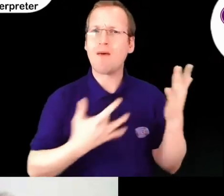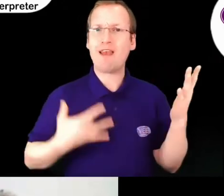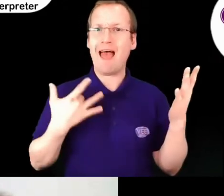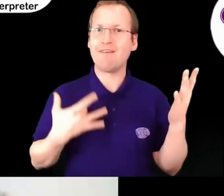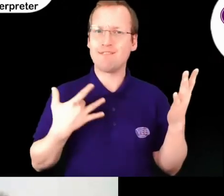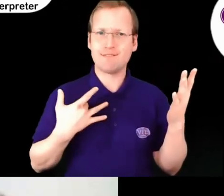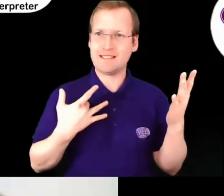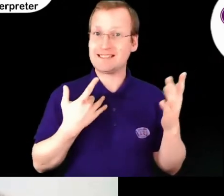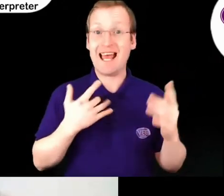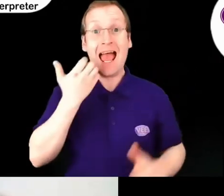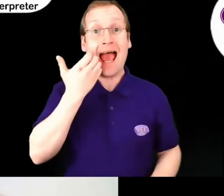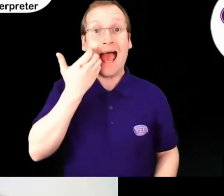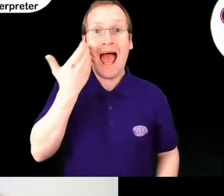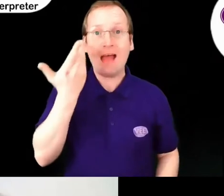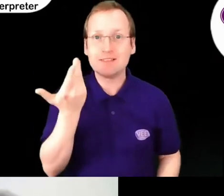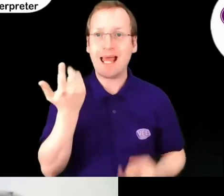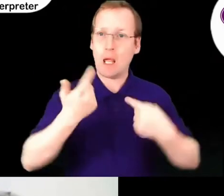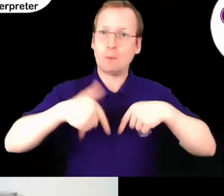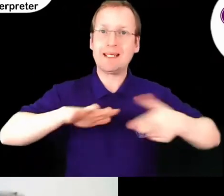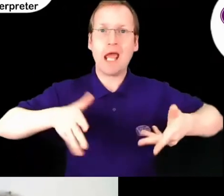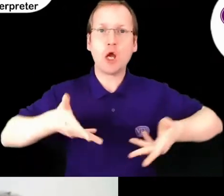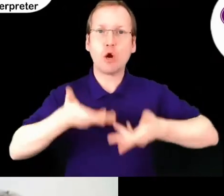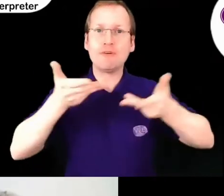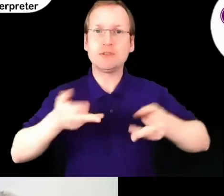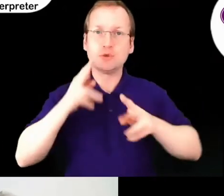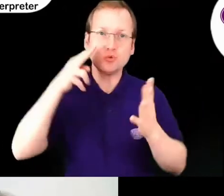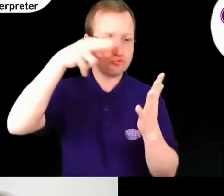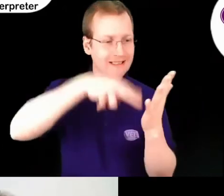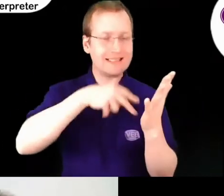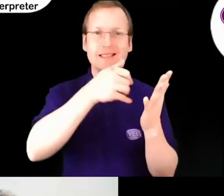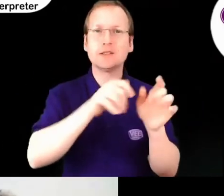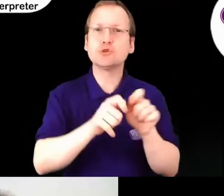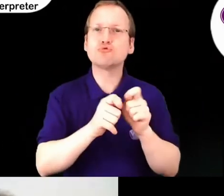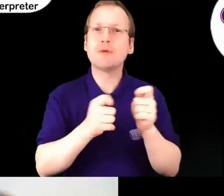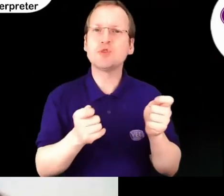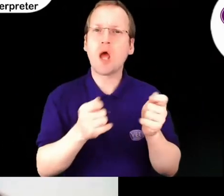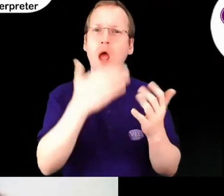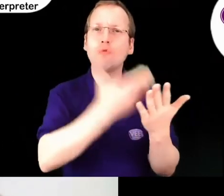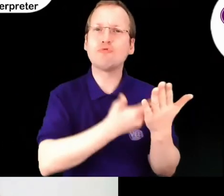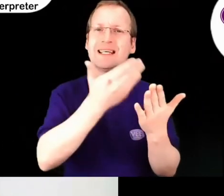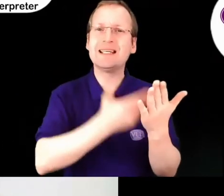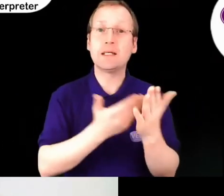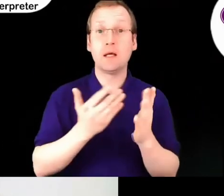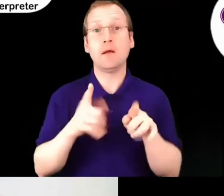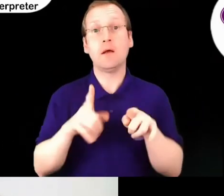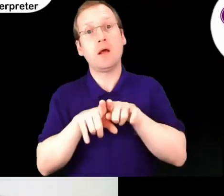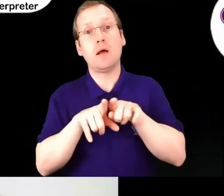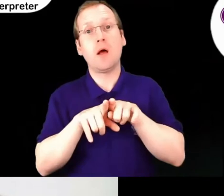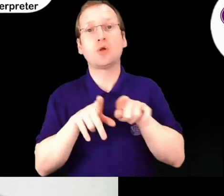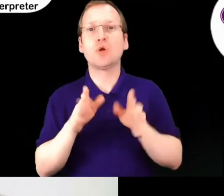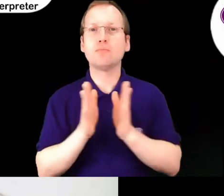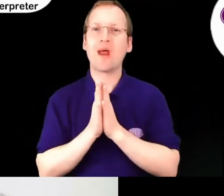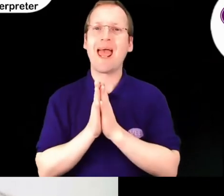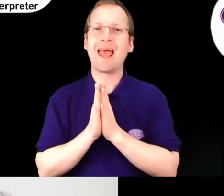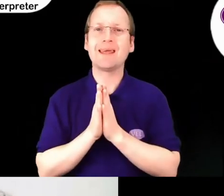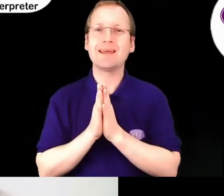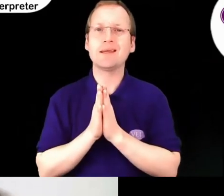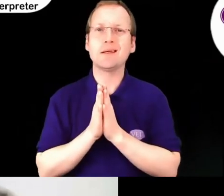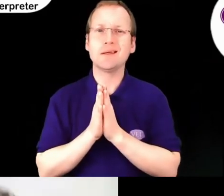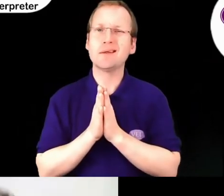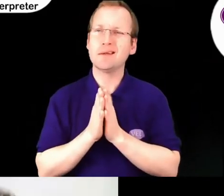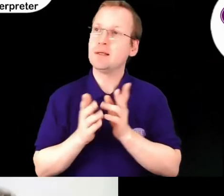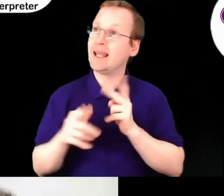is that every day we are encouraged to read the scripture and pray. And I knew that all of my life, nobody, if I